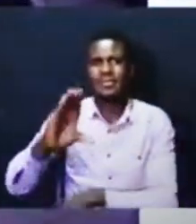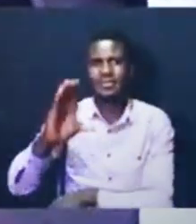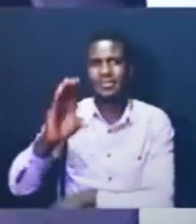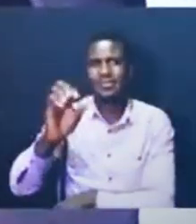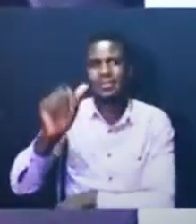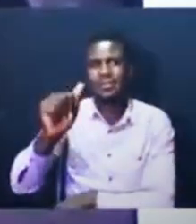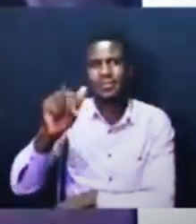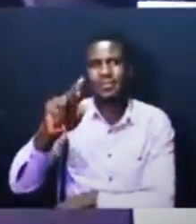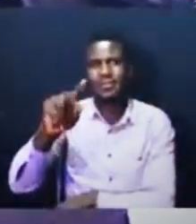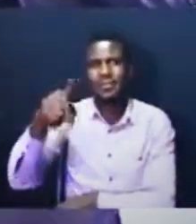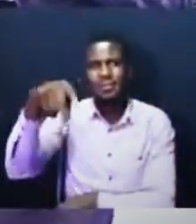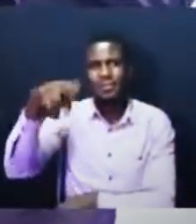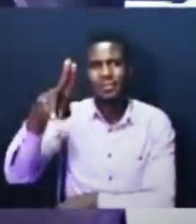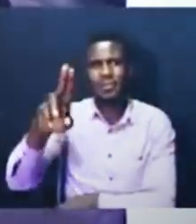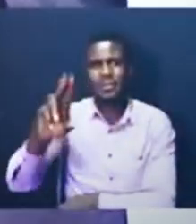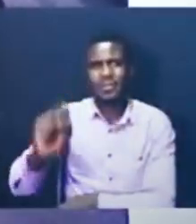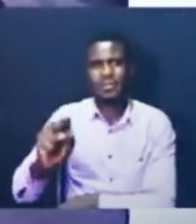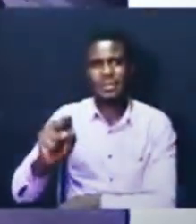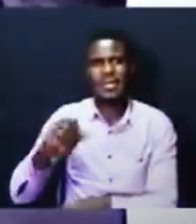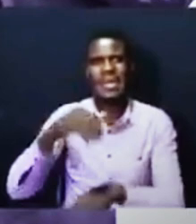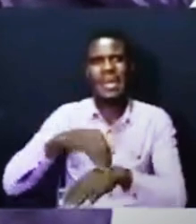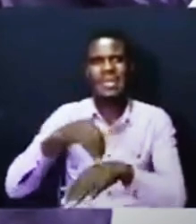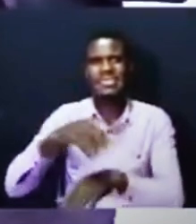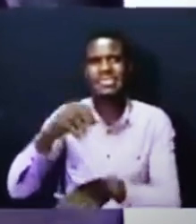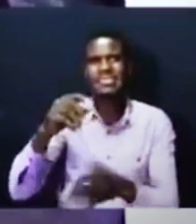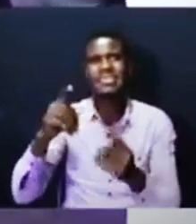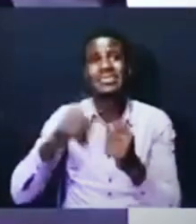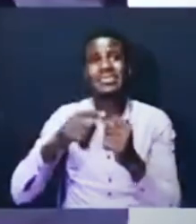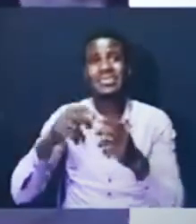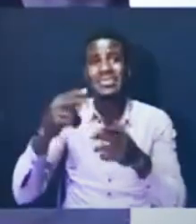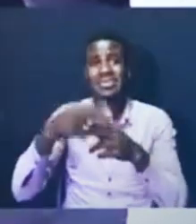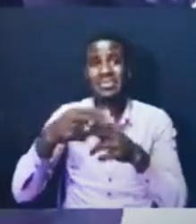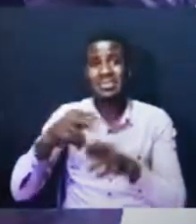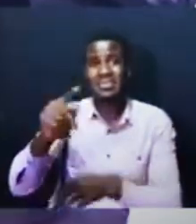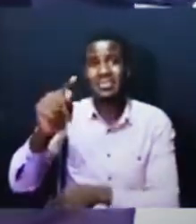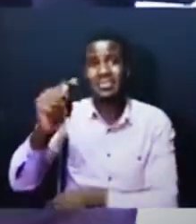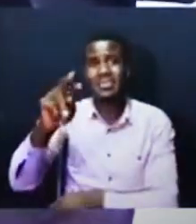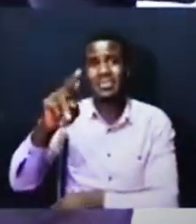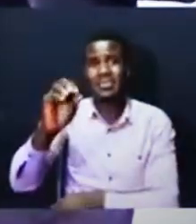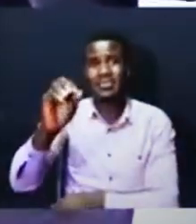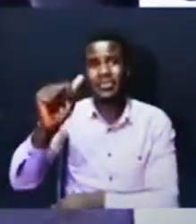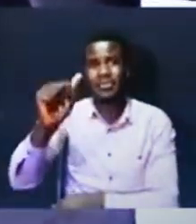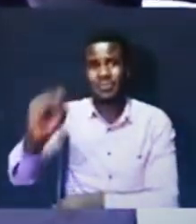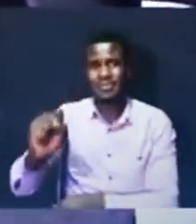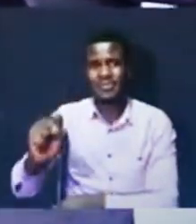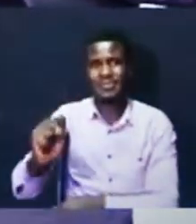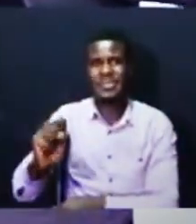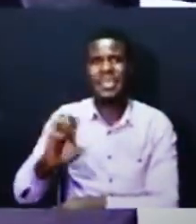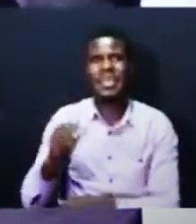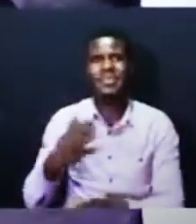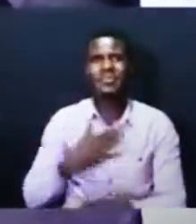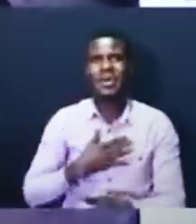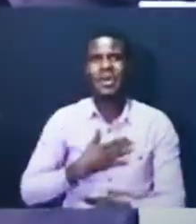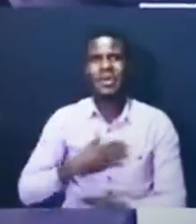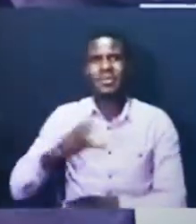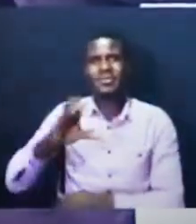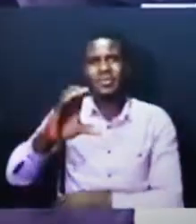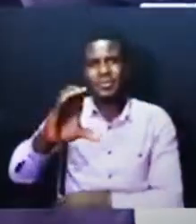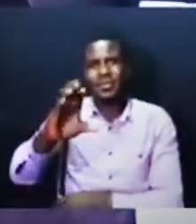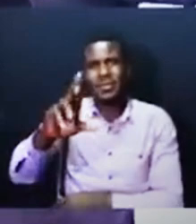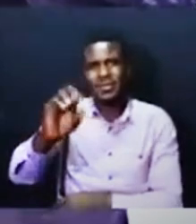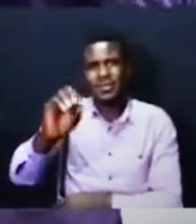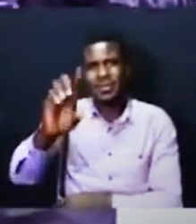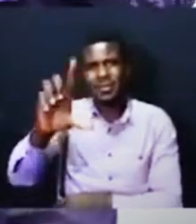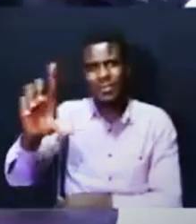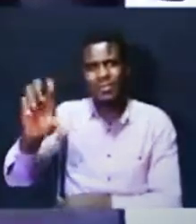parchment. Sa wore ba fa me bata career mi jano kapo nchen wotrao eni muruku no